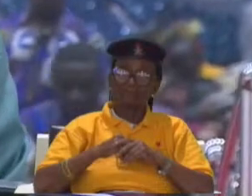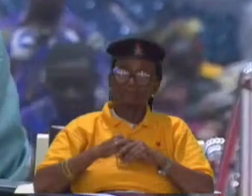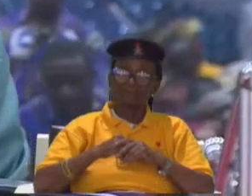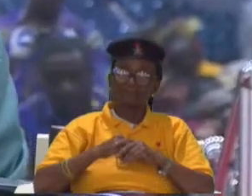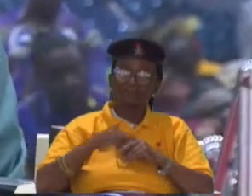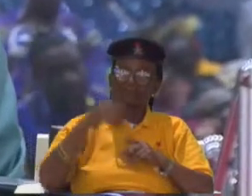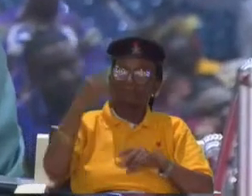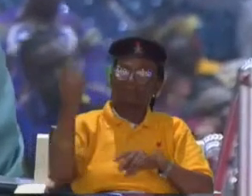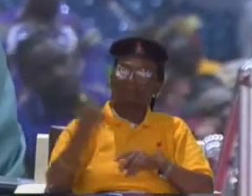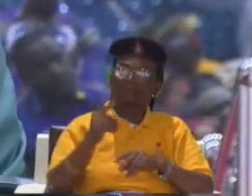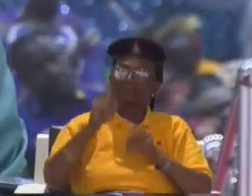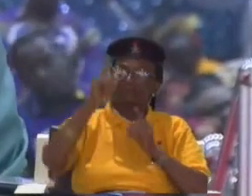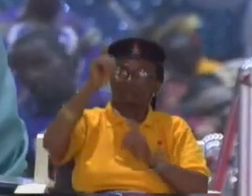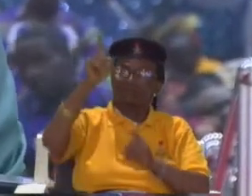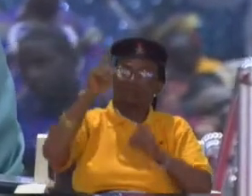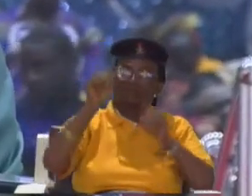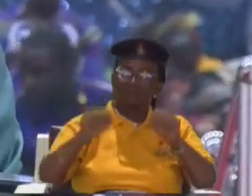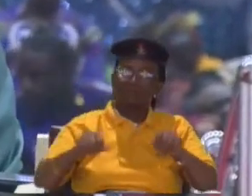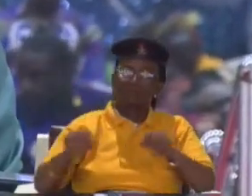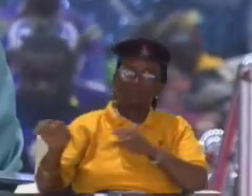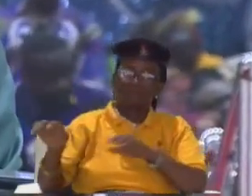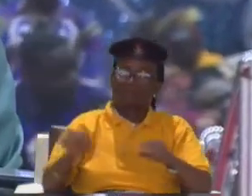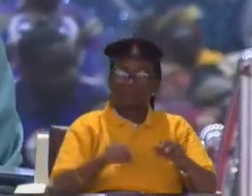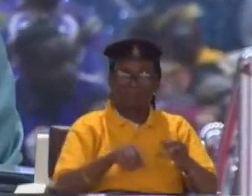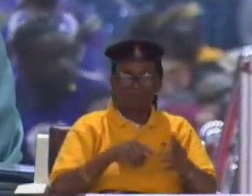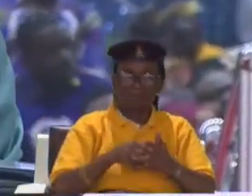Only you can do this.